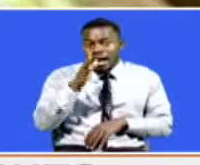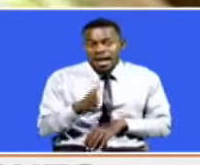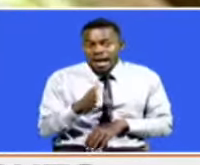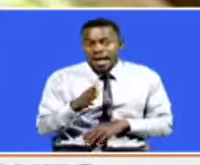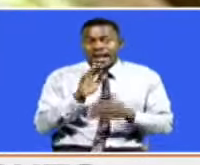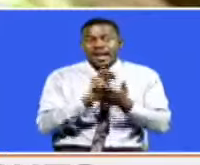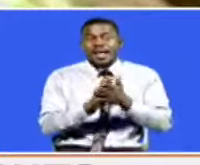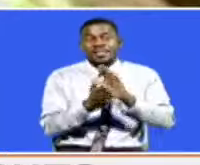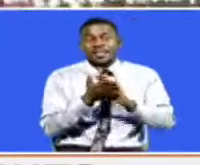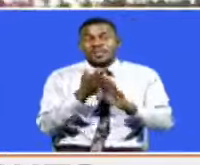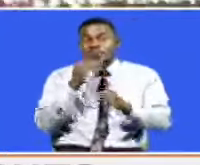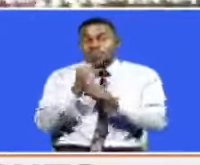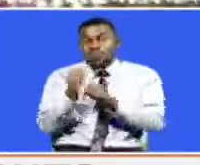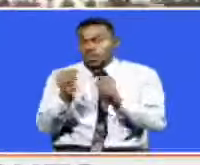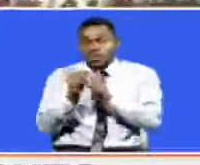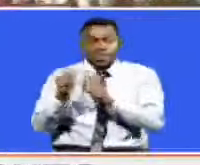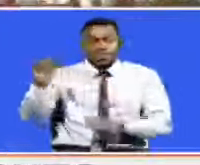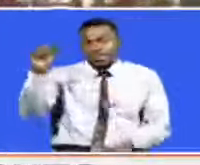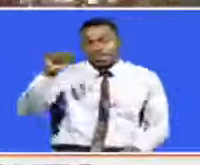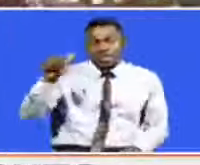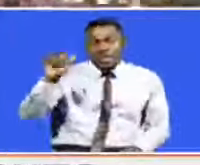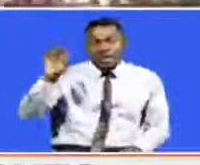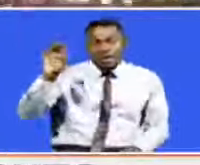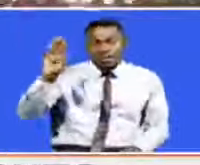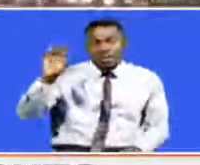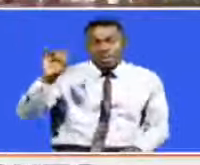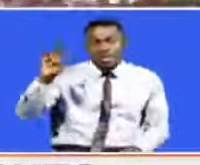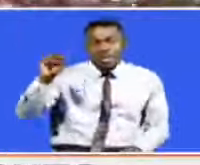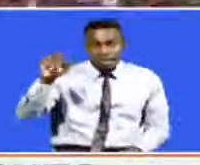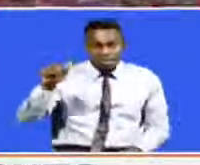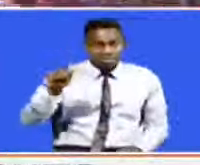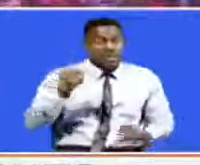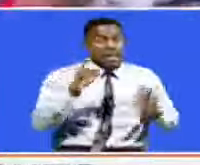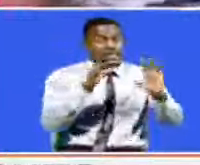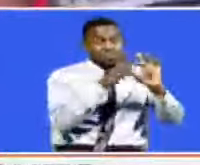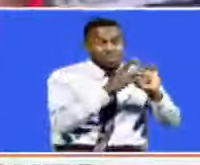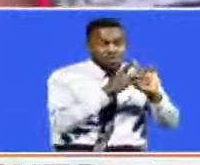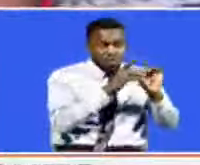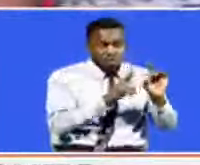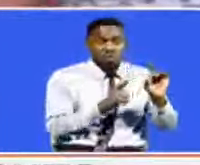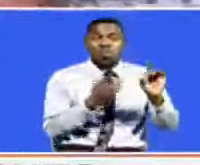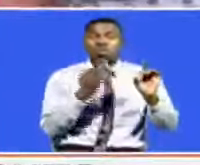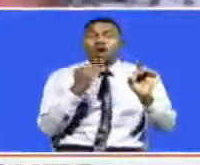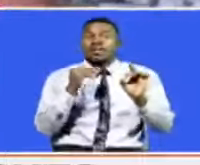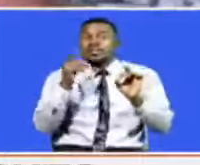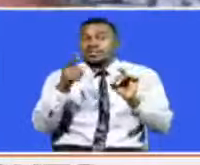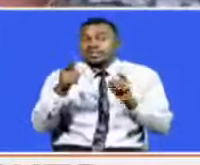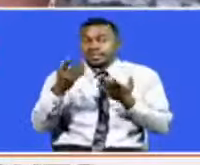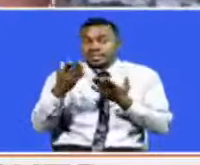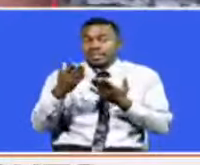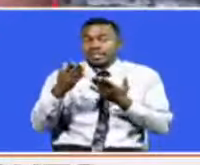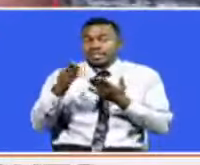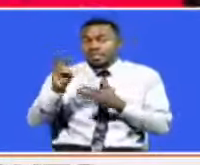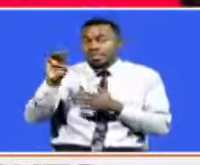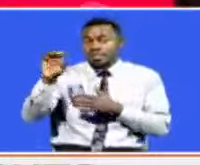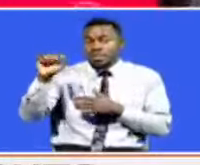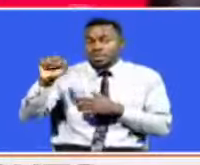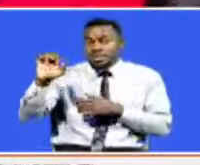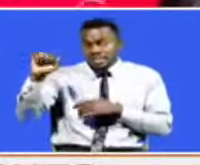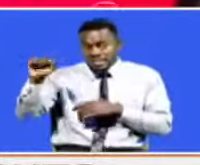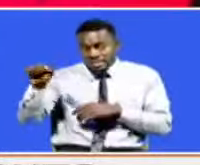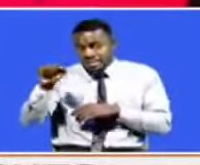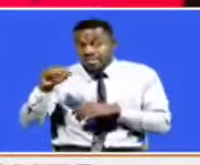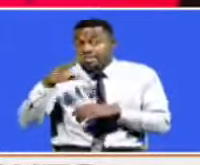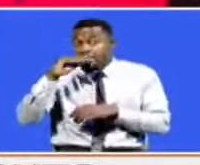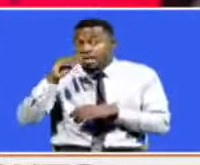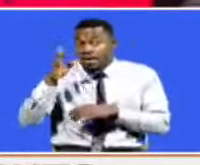Sabina as a whip. In the court documents, Azimio wants Wetangula and Sabina to refund all the perks that may have been enjoyed by